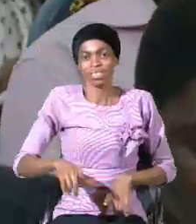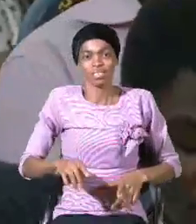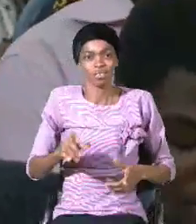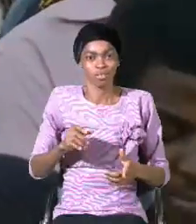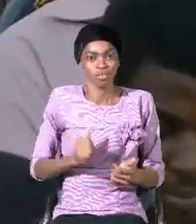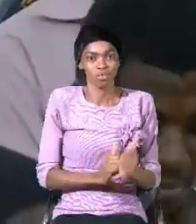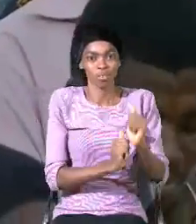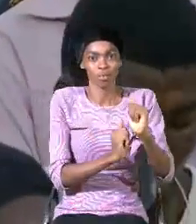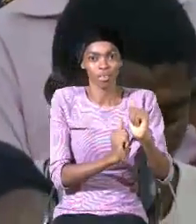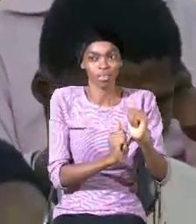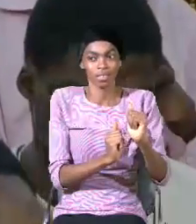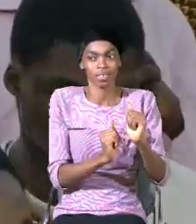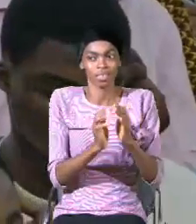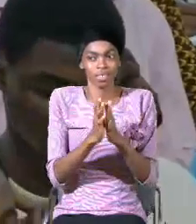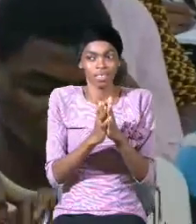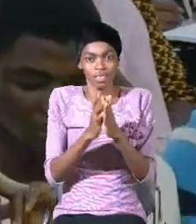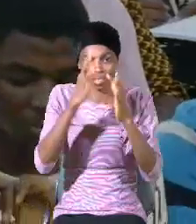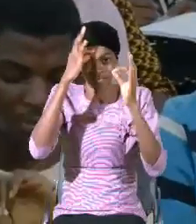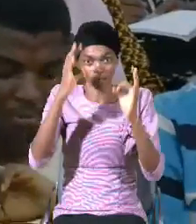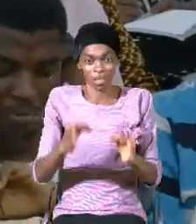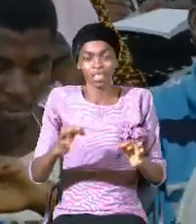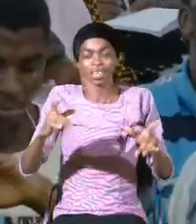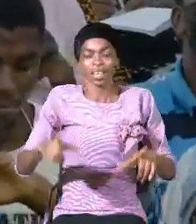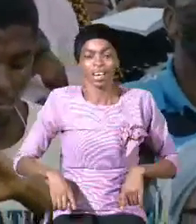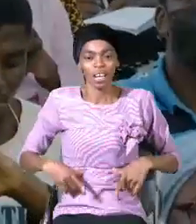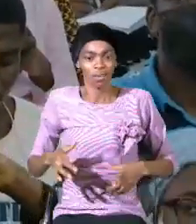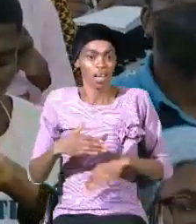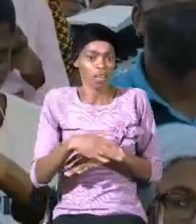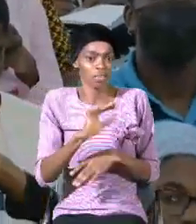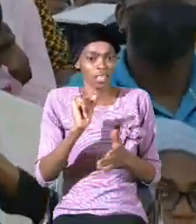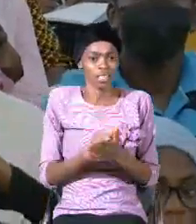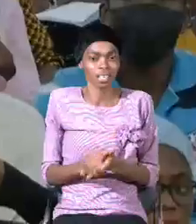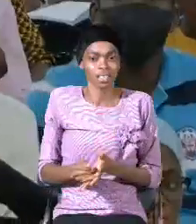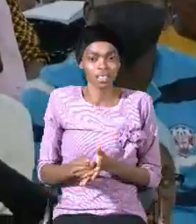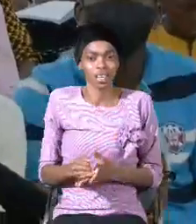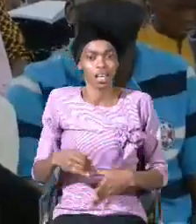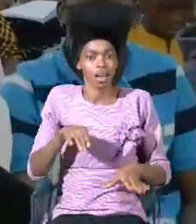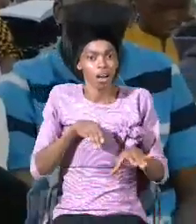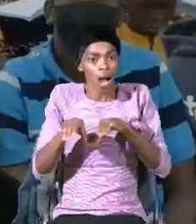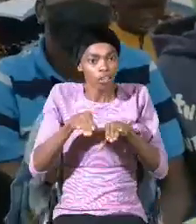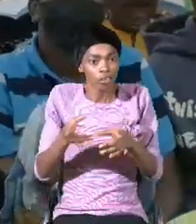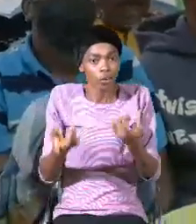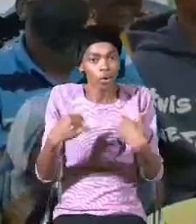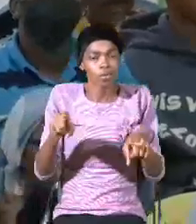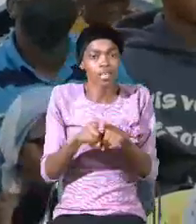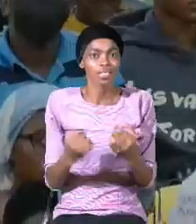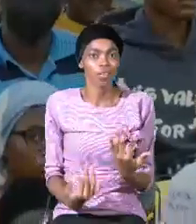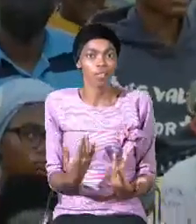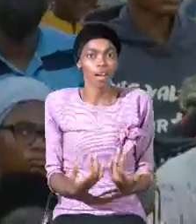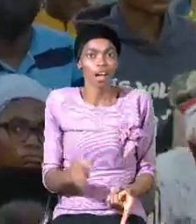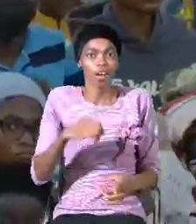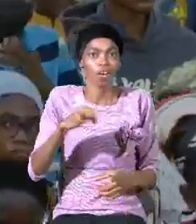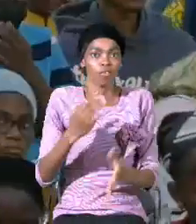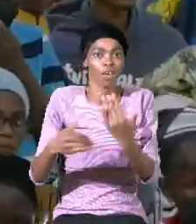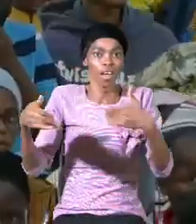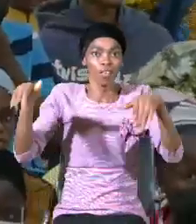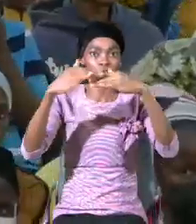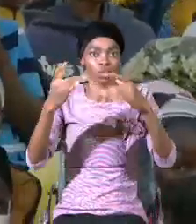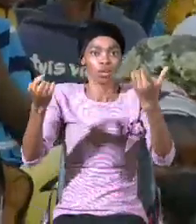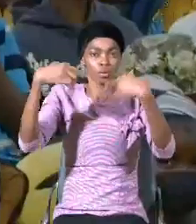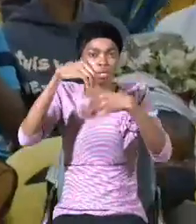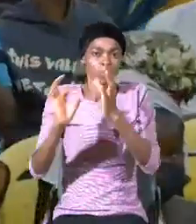After that, passion comes. Passion. That's the fire of heaven in your soul. It burns in your